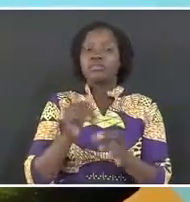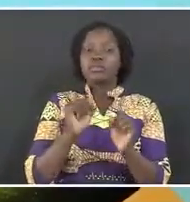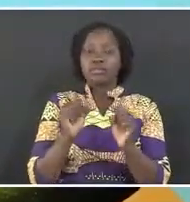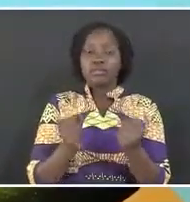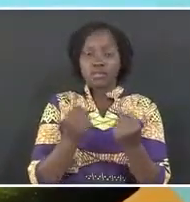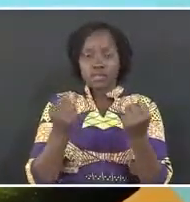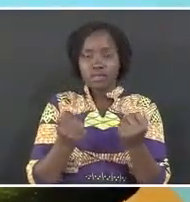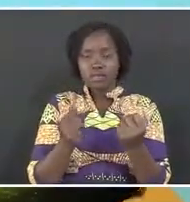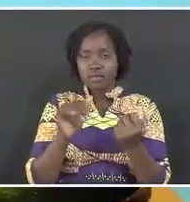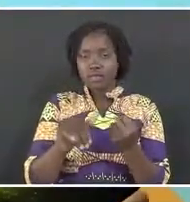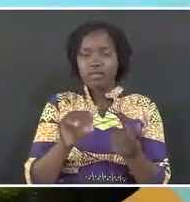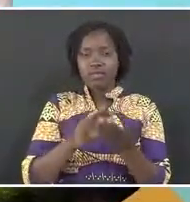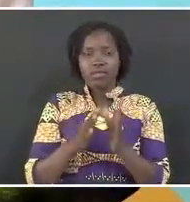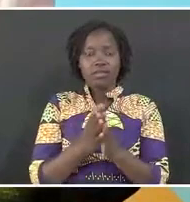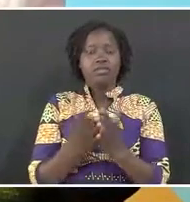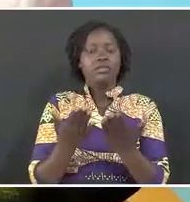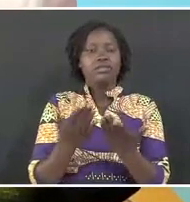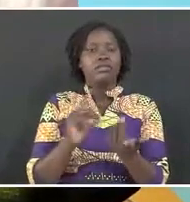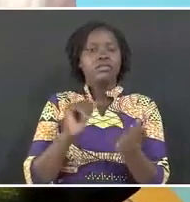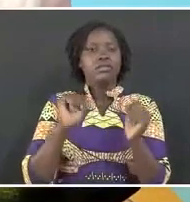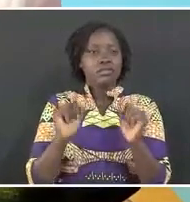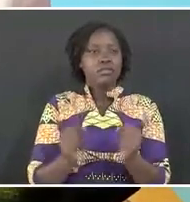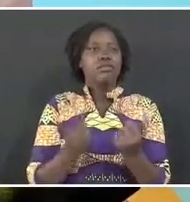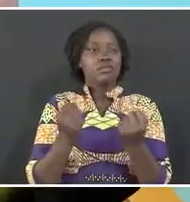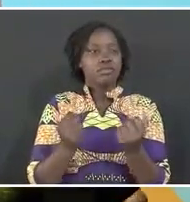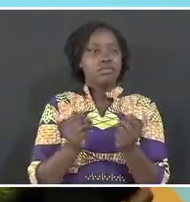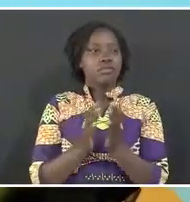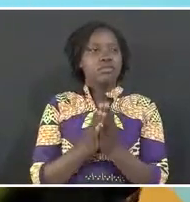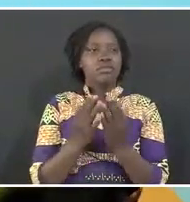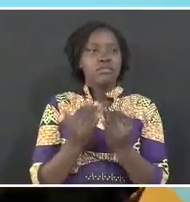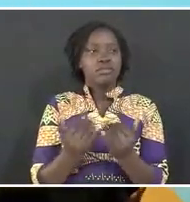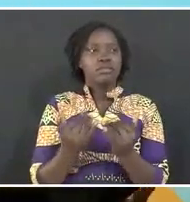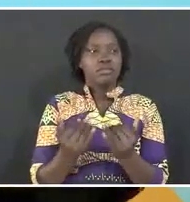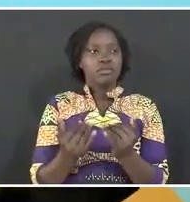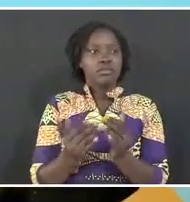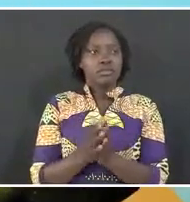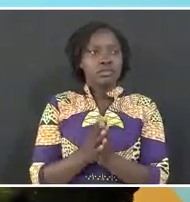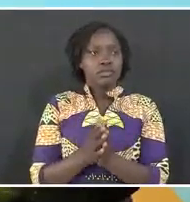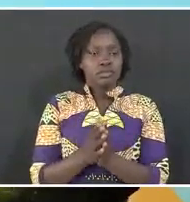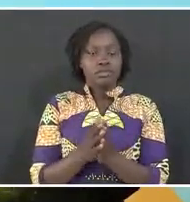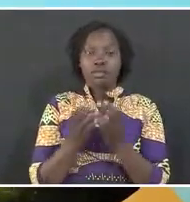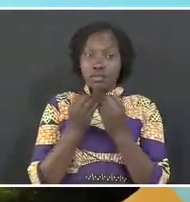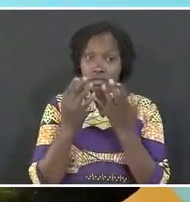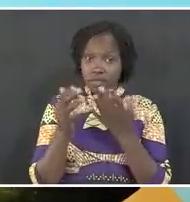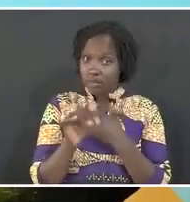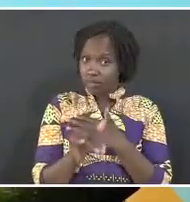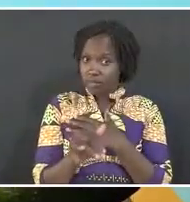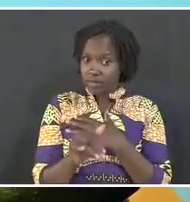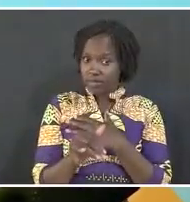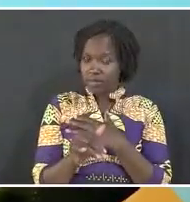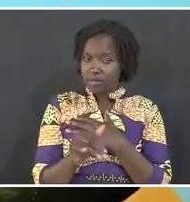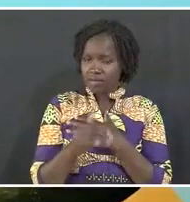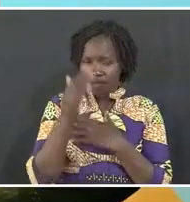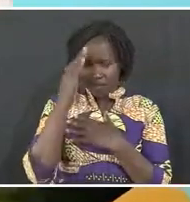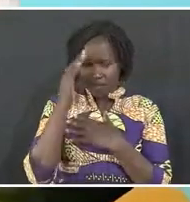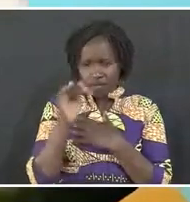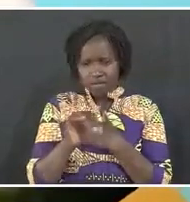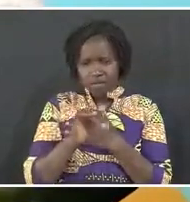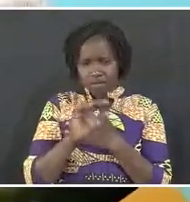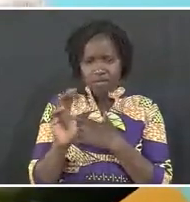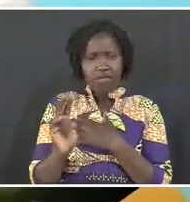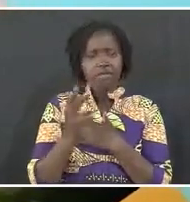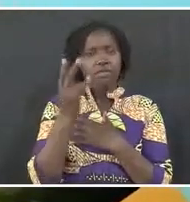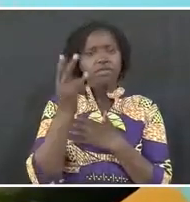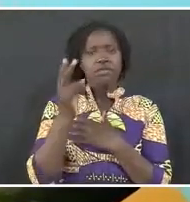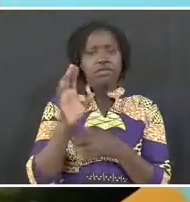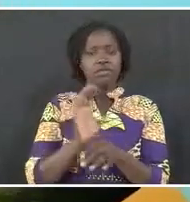saved, that they get so saved. Now I'm bringing it home. Did you know the Adventist